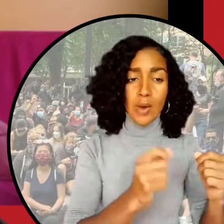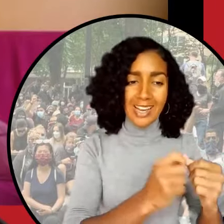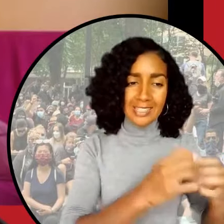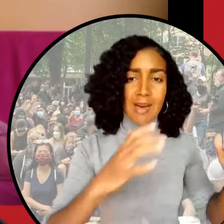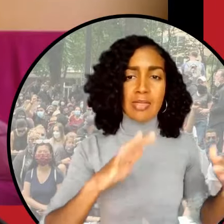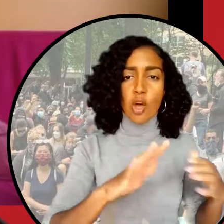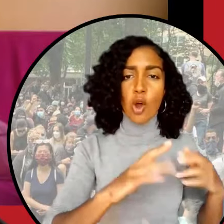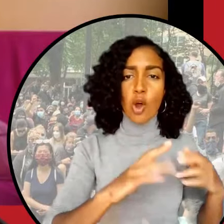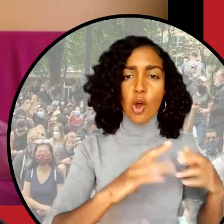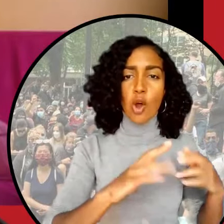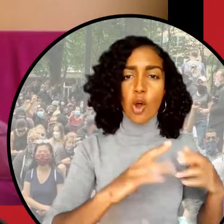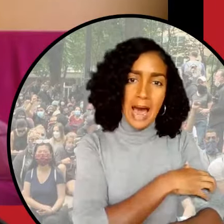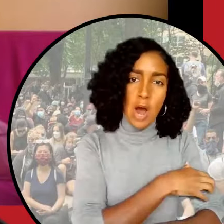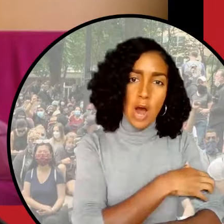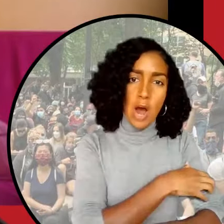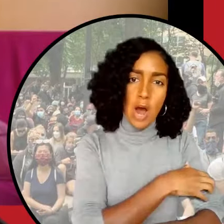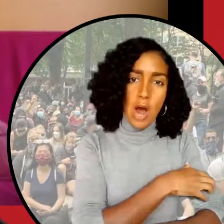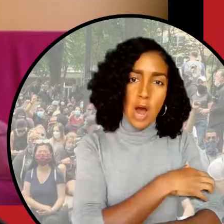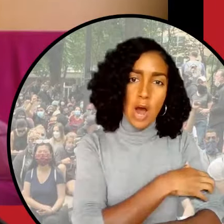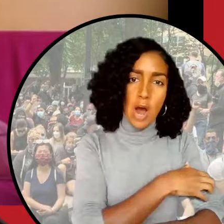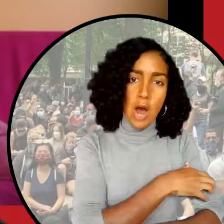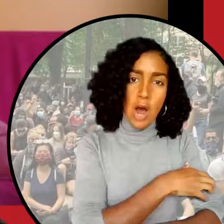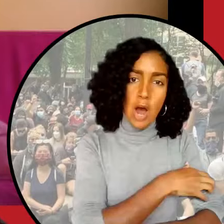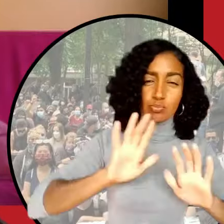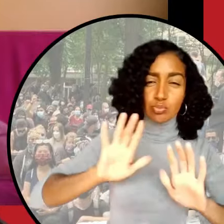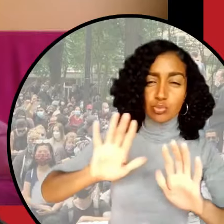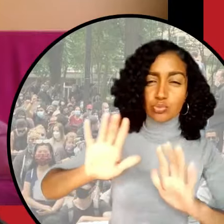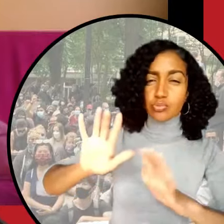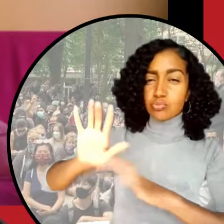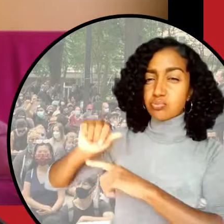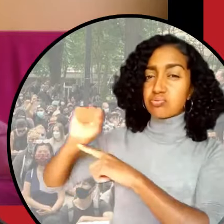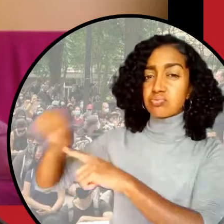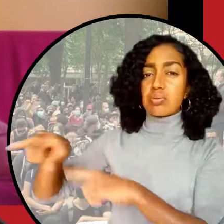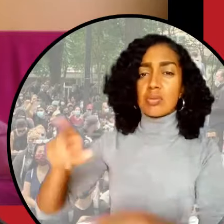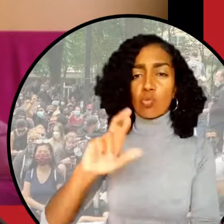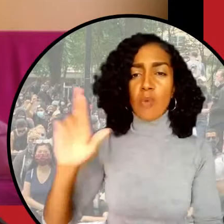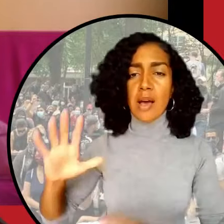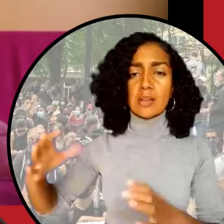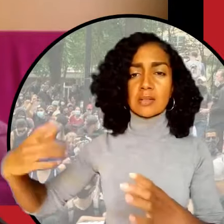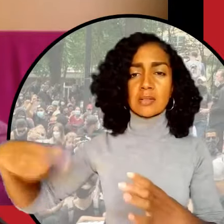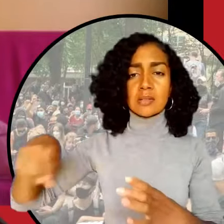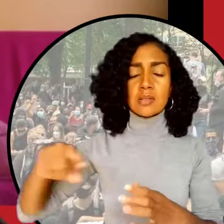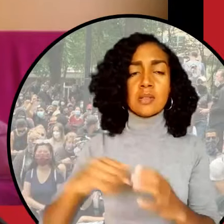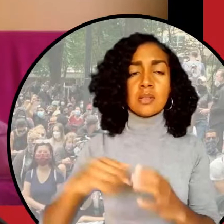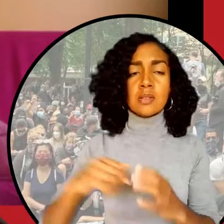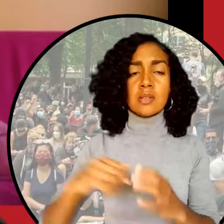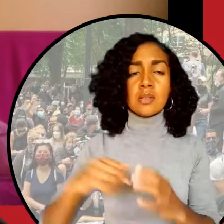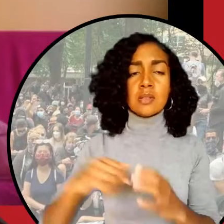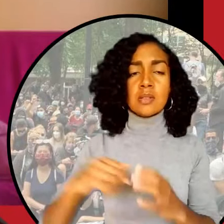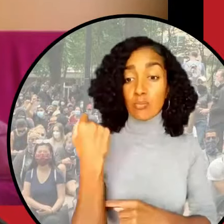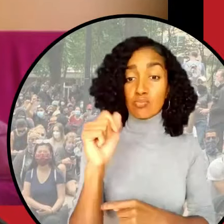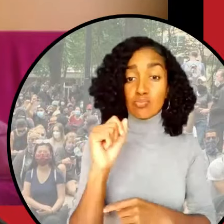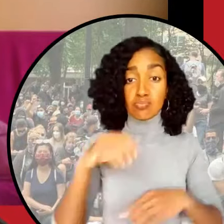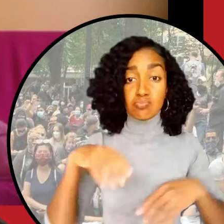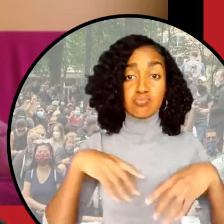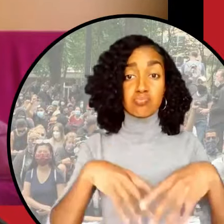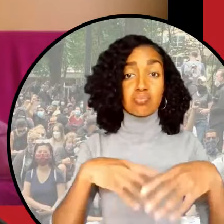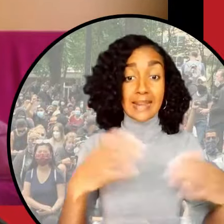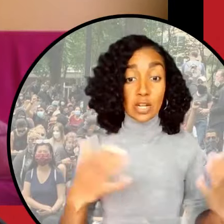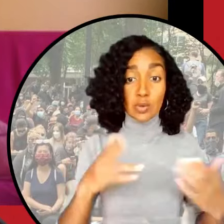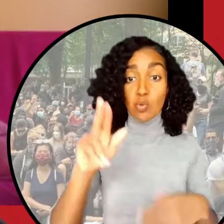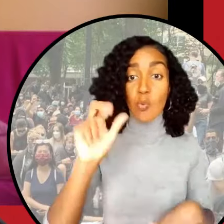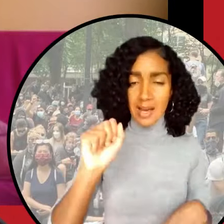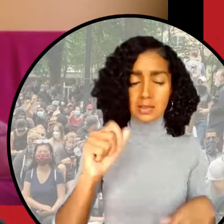and to push back against the right. And movements in the US have a lot to learn from radical movements outside